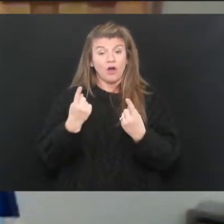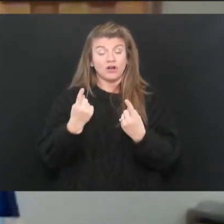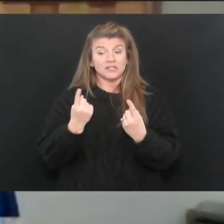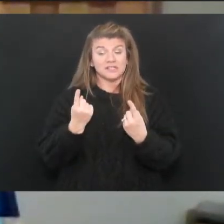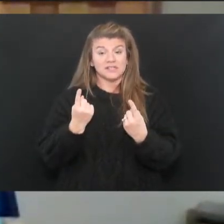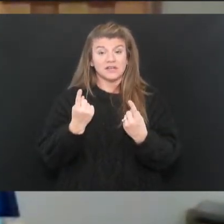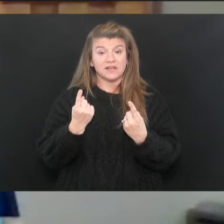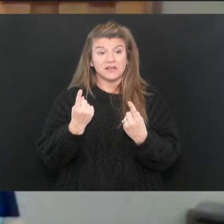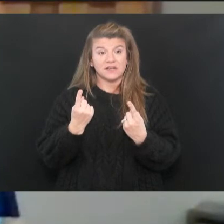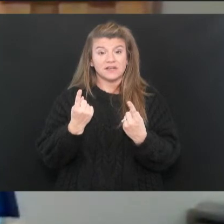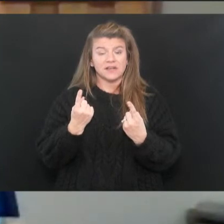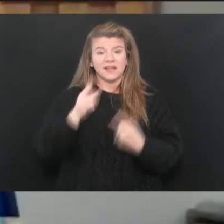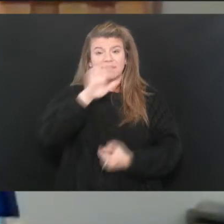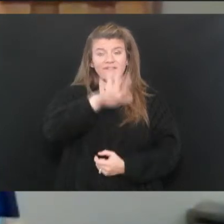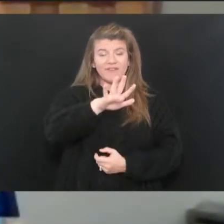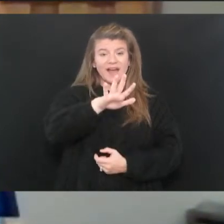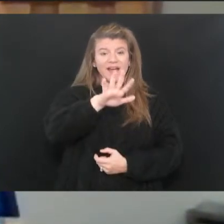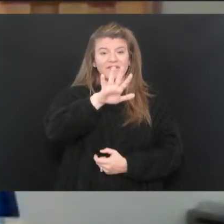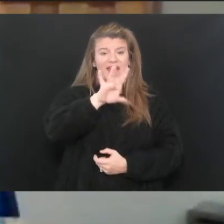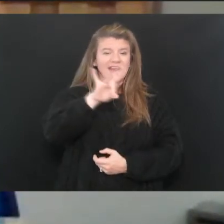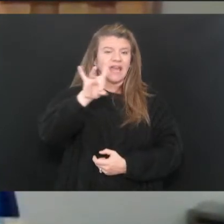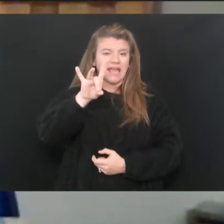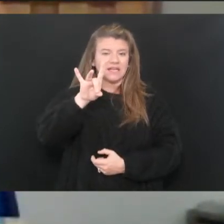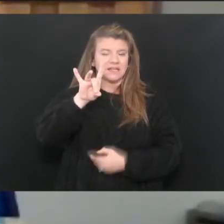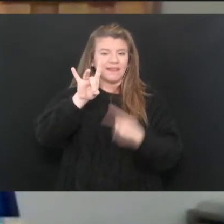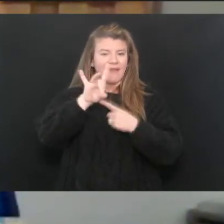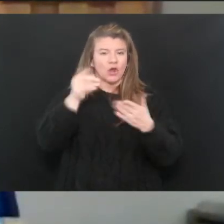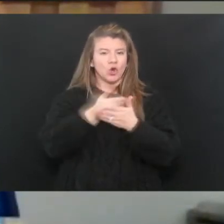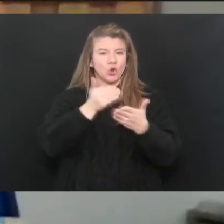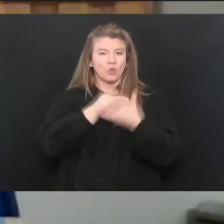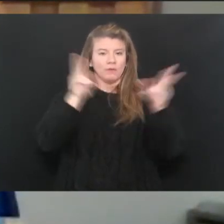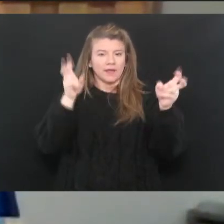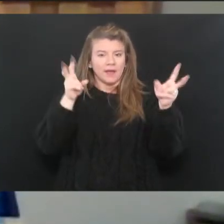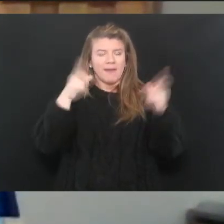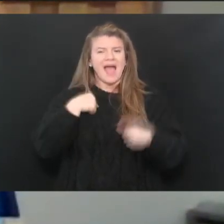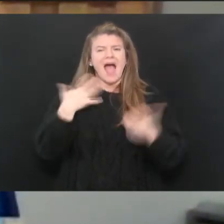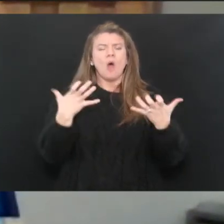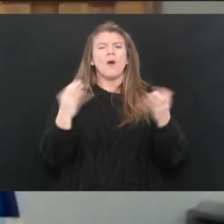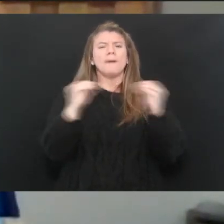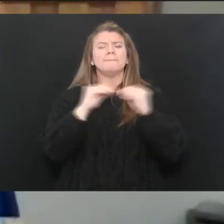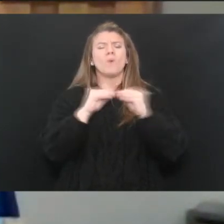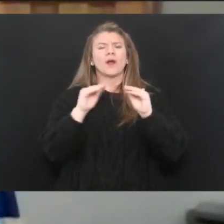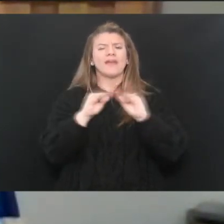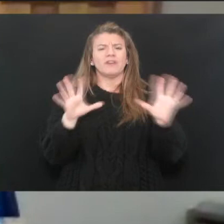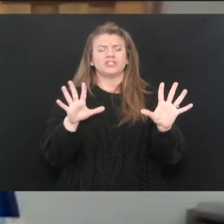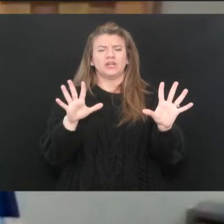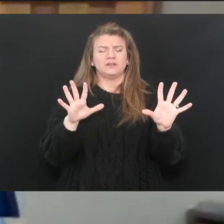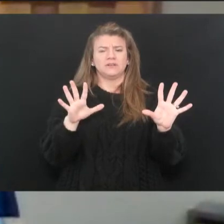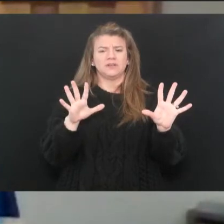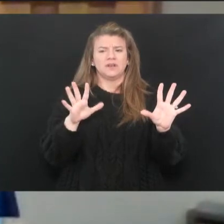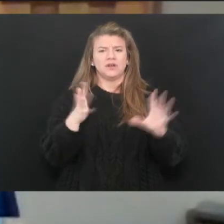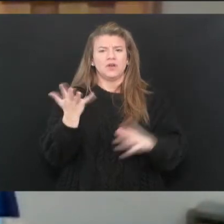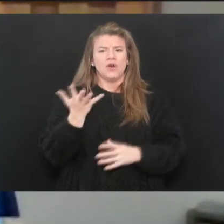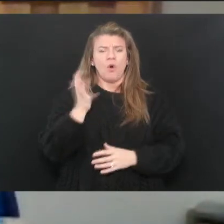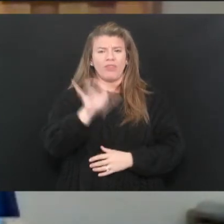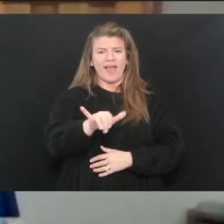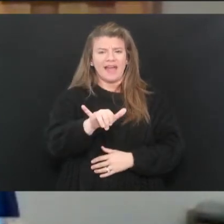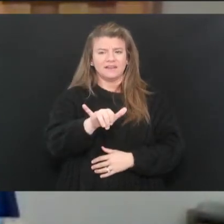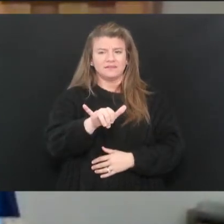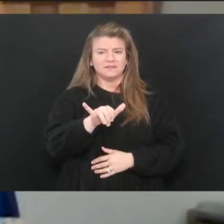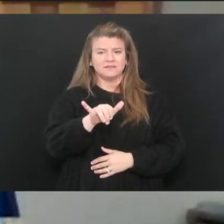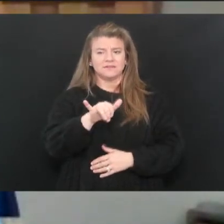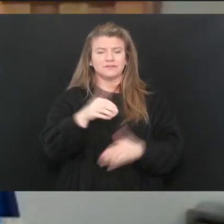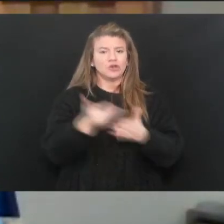Beat 588, I would love just some more clarification on this from some sort